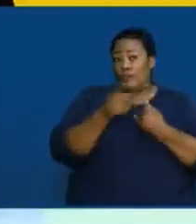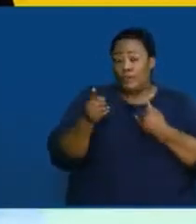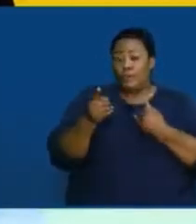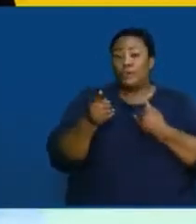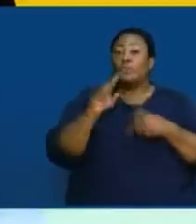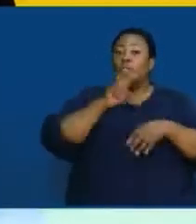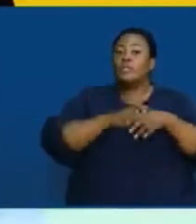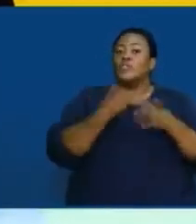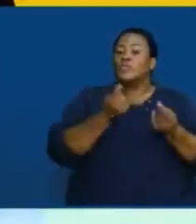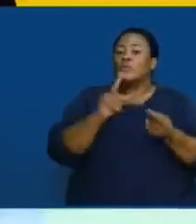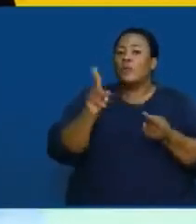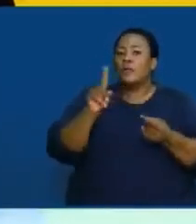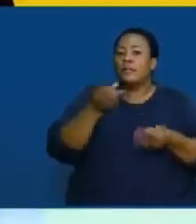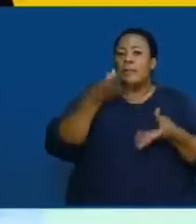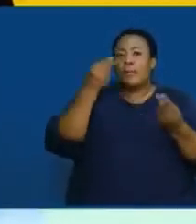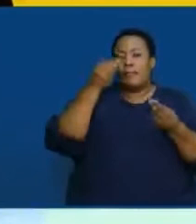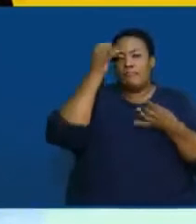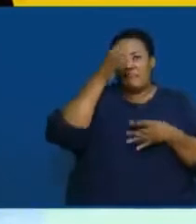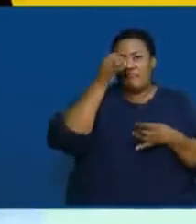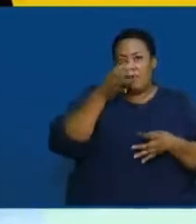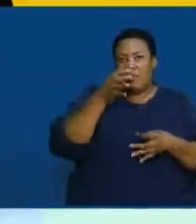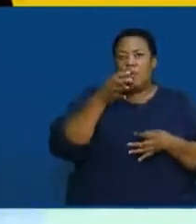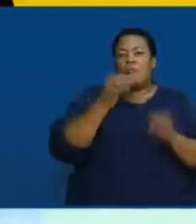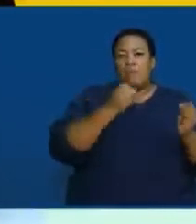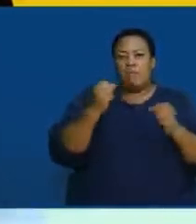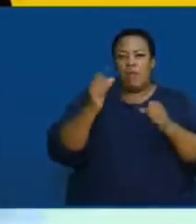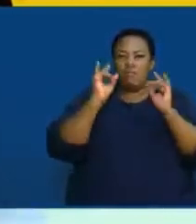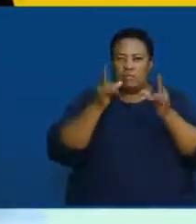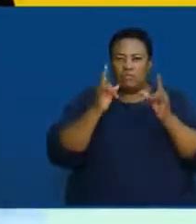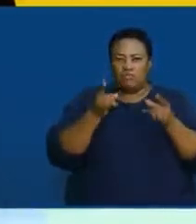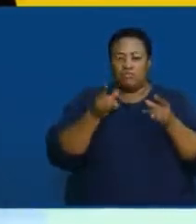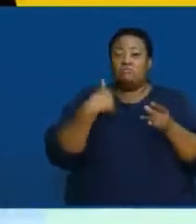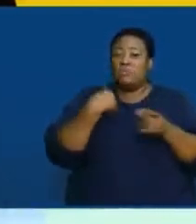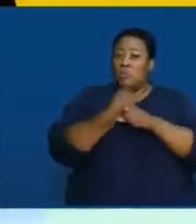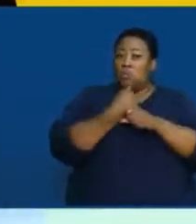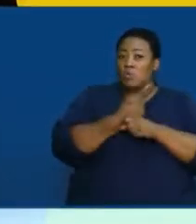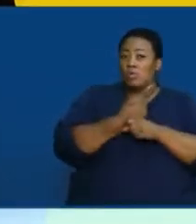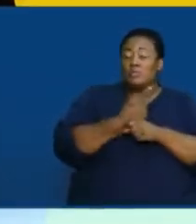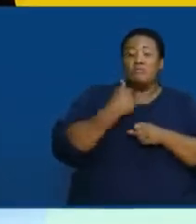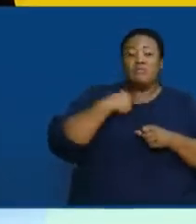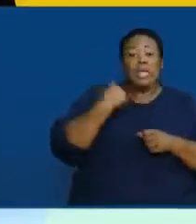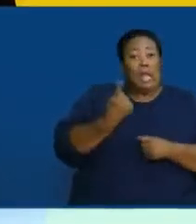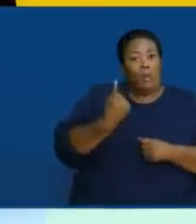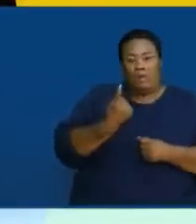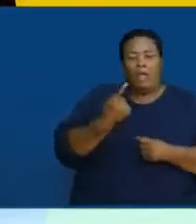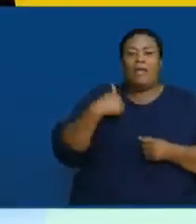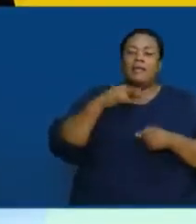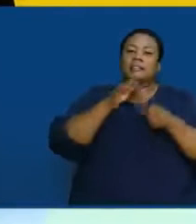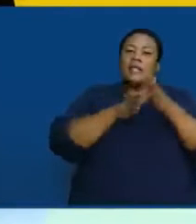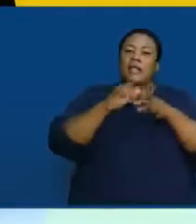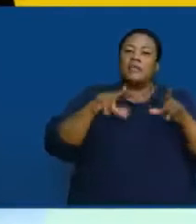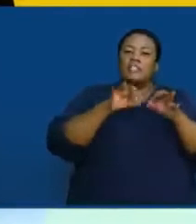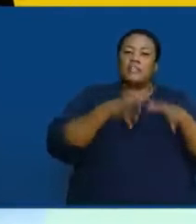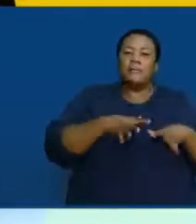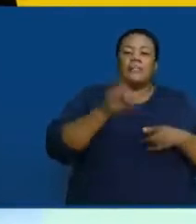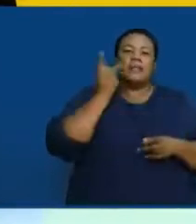guys, so all you need to do to get those details is stay tuned. As always, I'm not alone. With me are my sign language